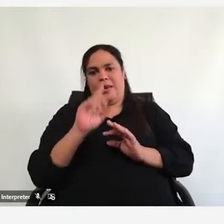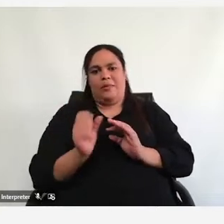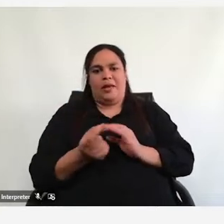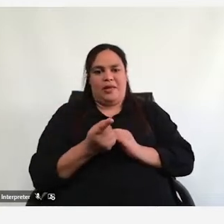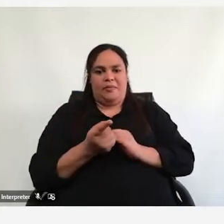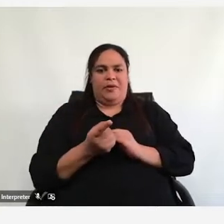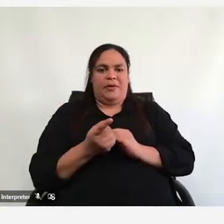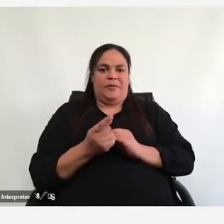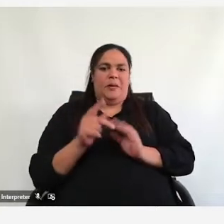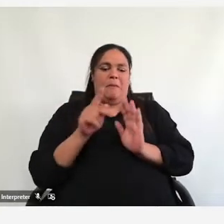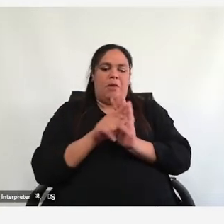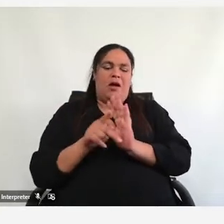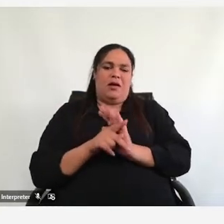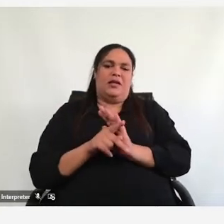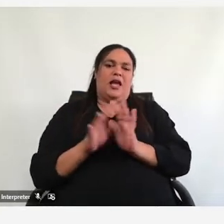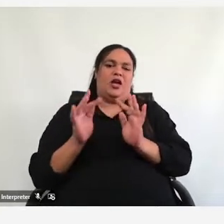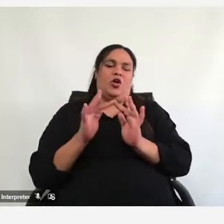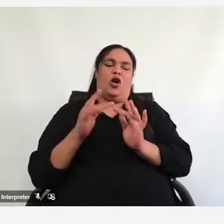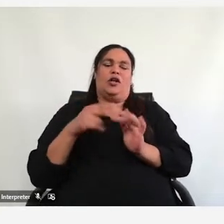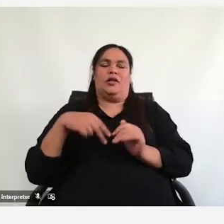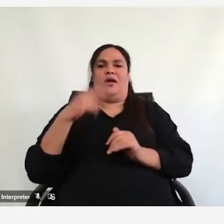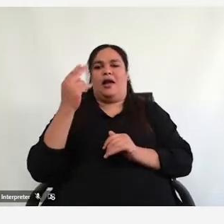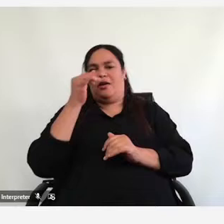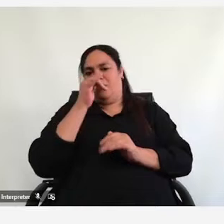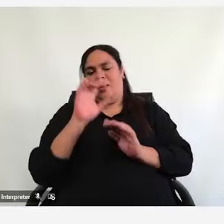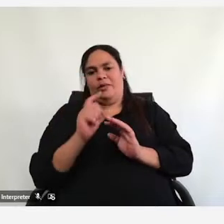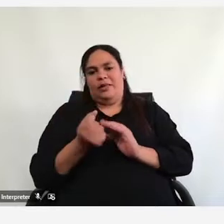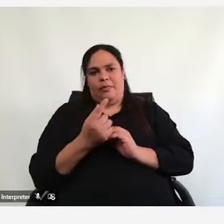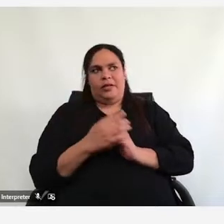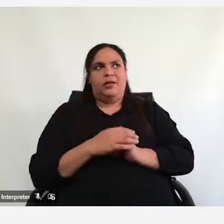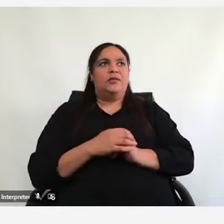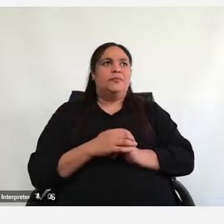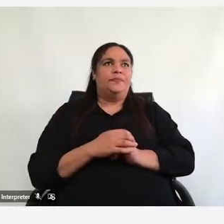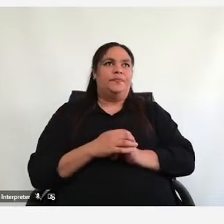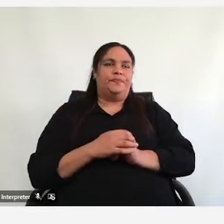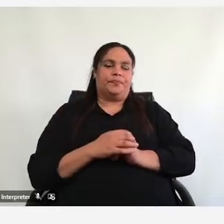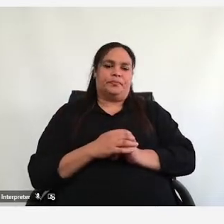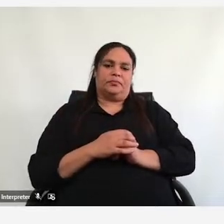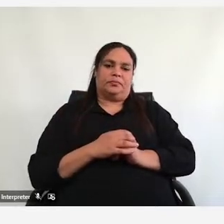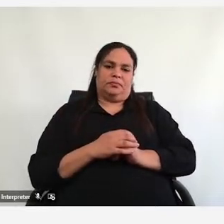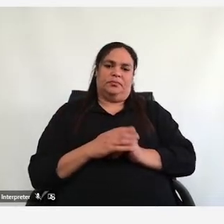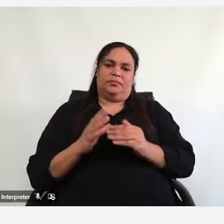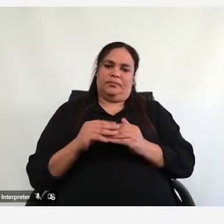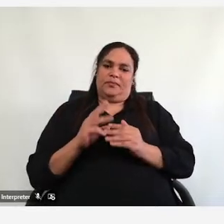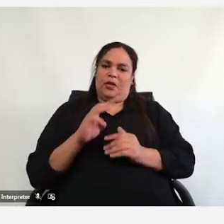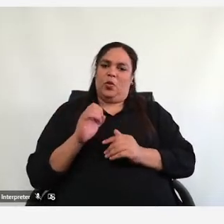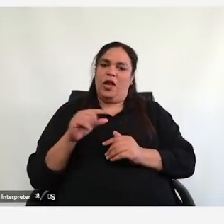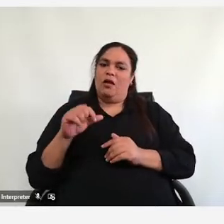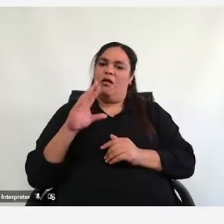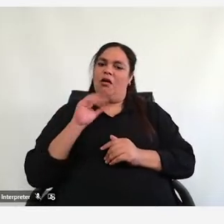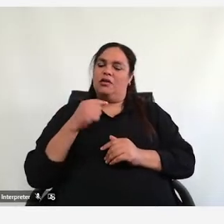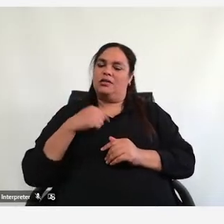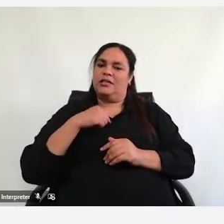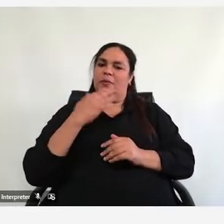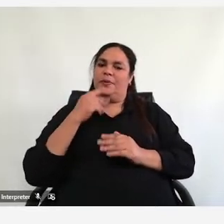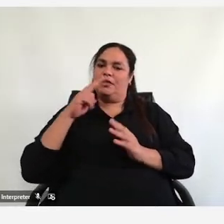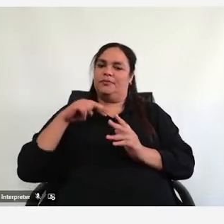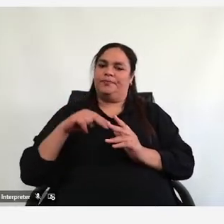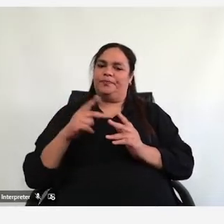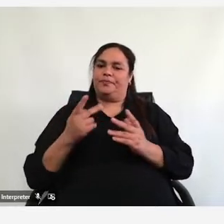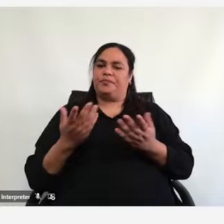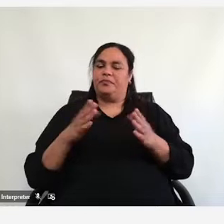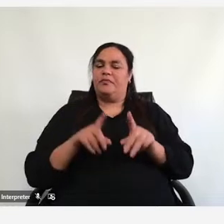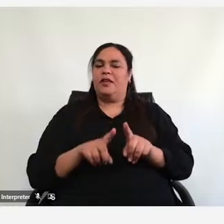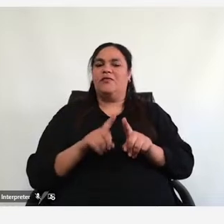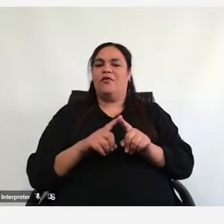that murder and contact crime is occurring. In terms of Member Wenger asked us to please review the pairs for